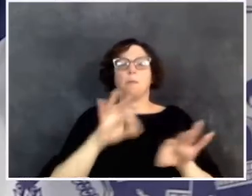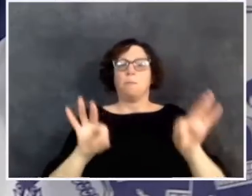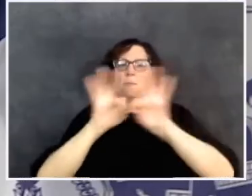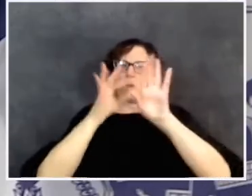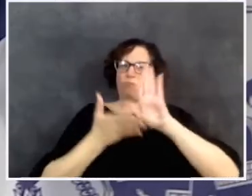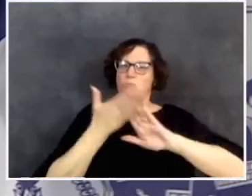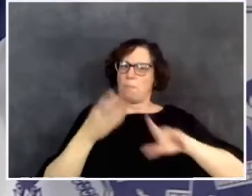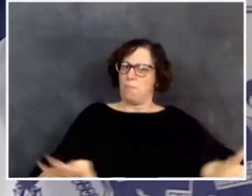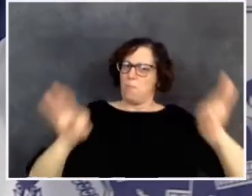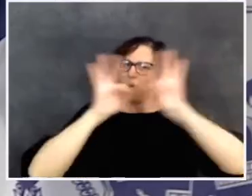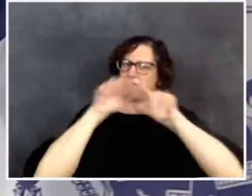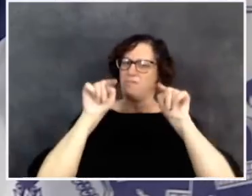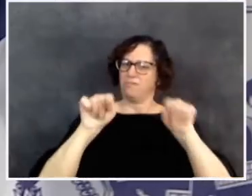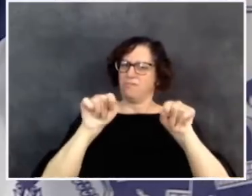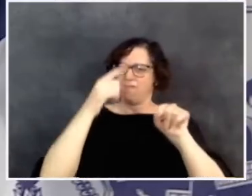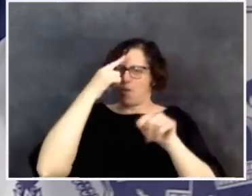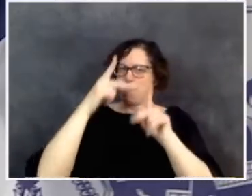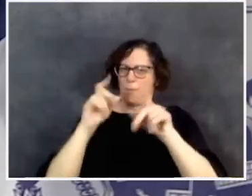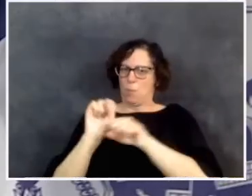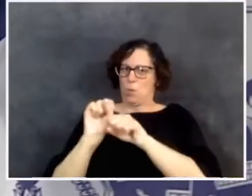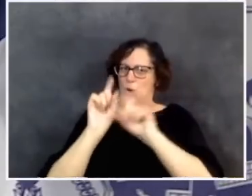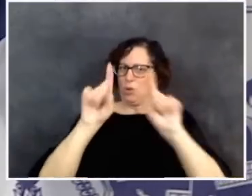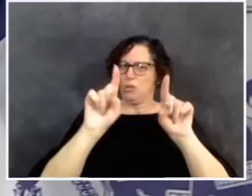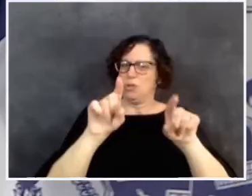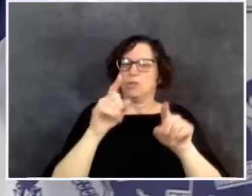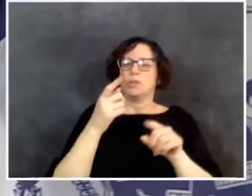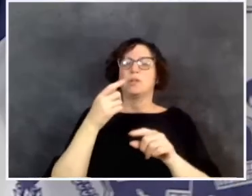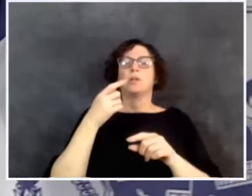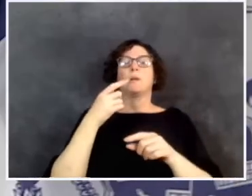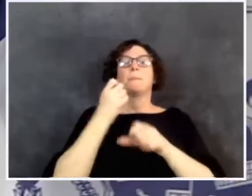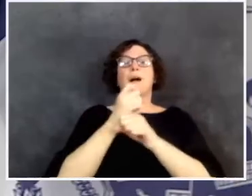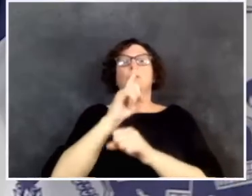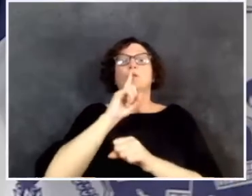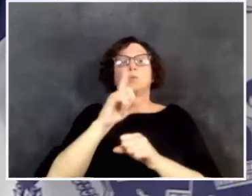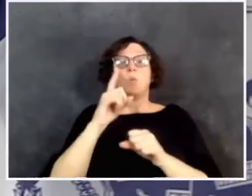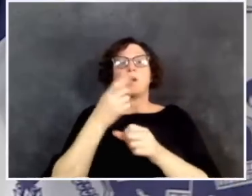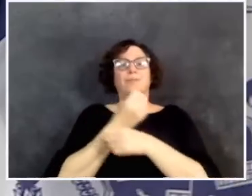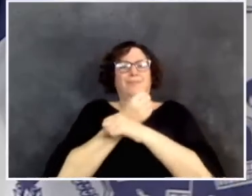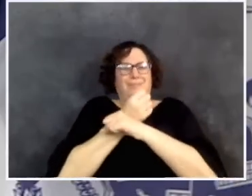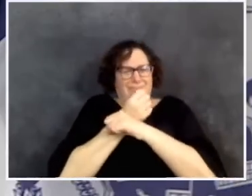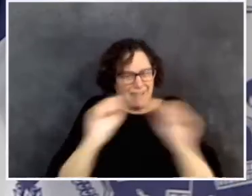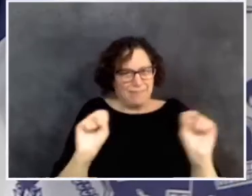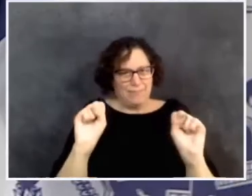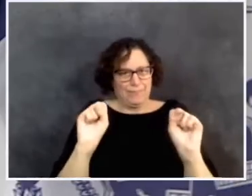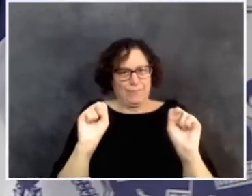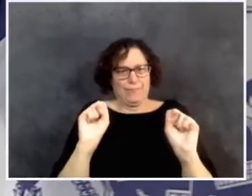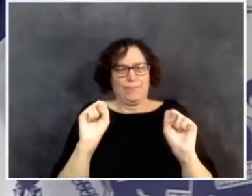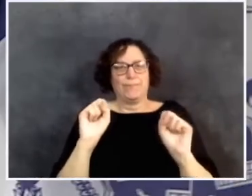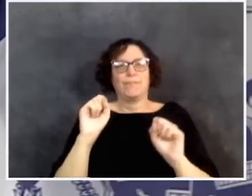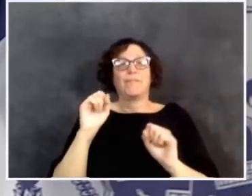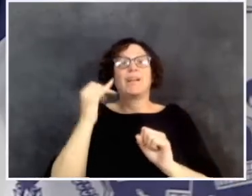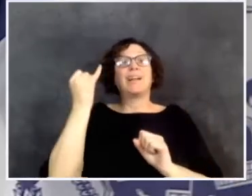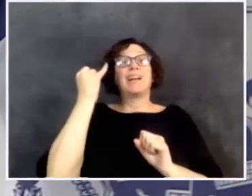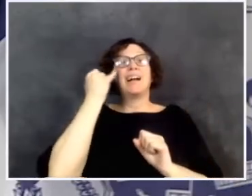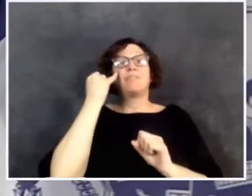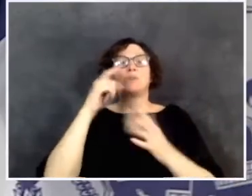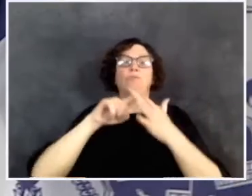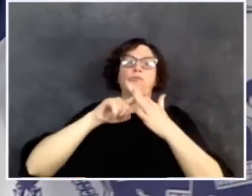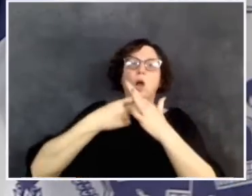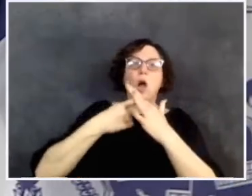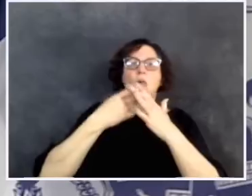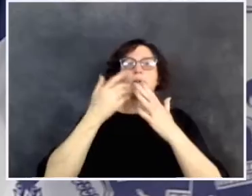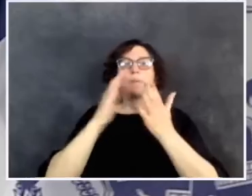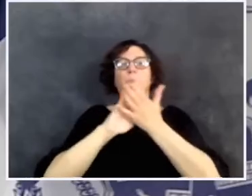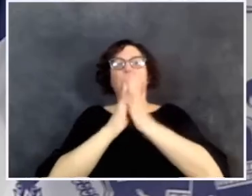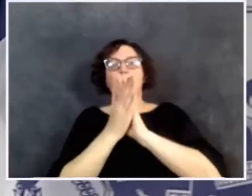that's where I think it gets more complex. But, you know, I have trouble understanding any proposal unless we can